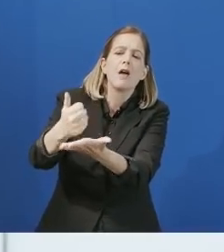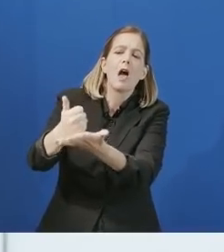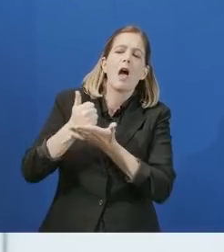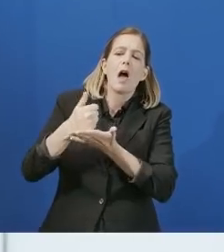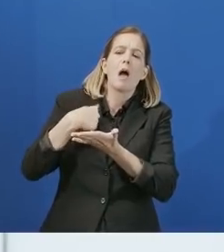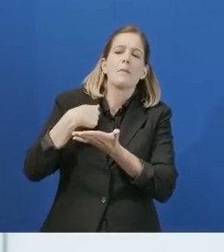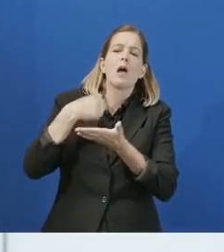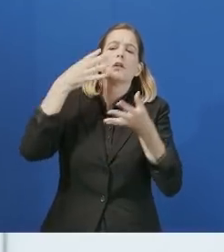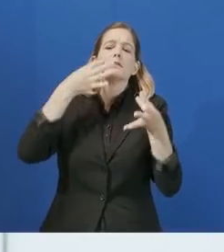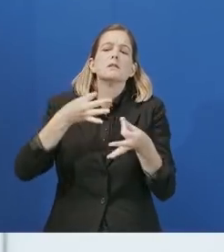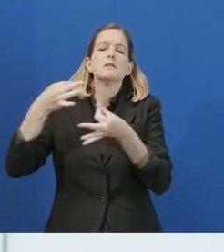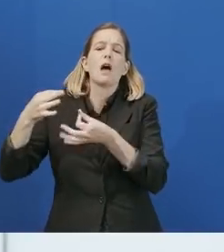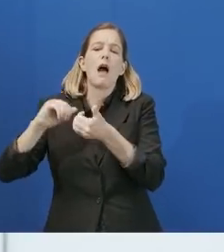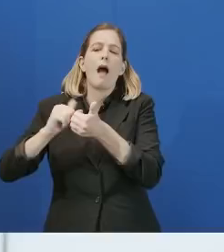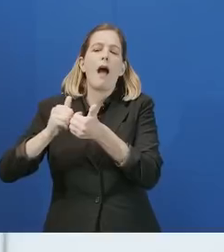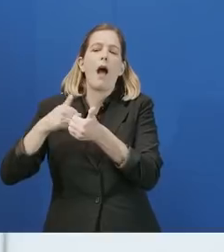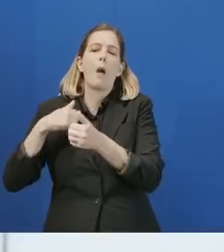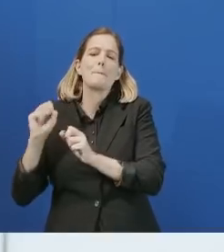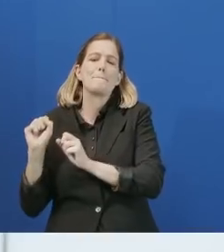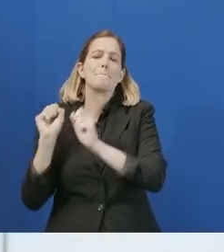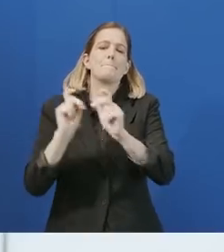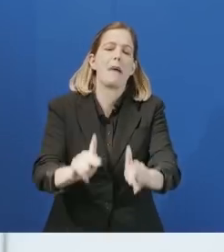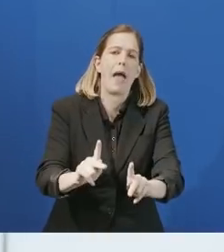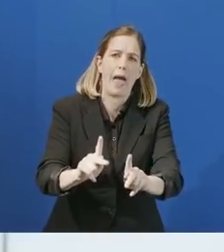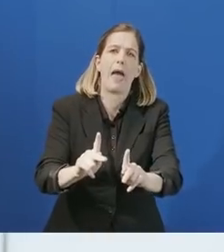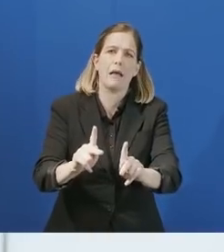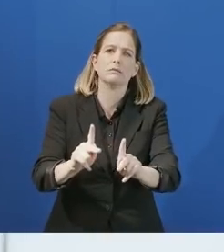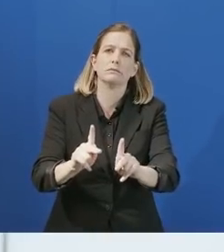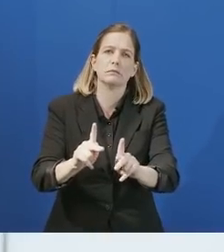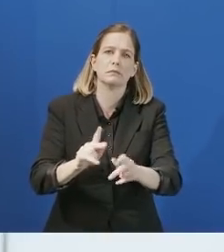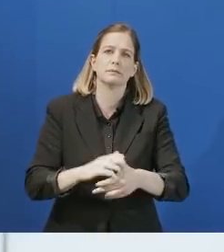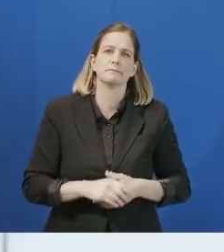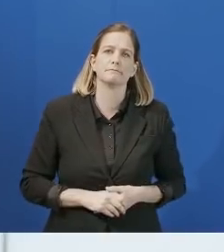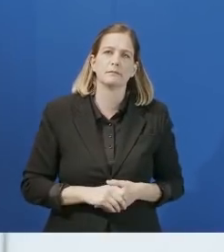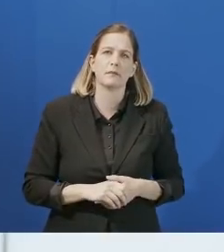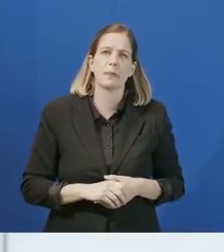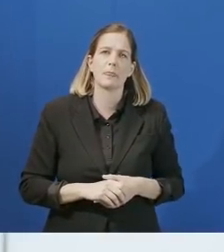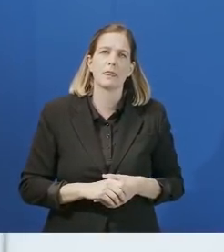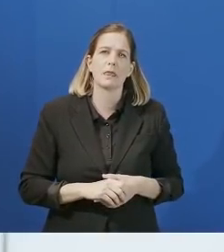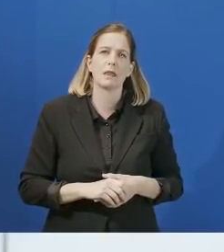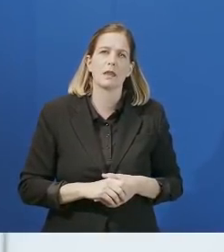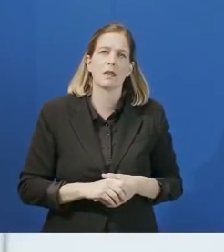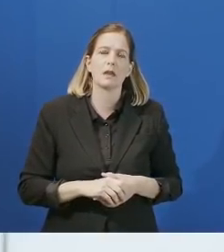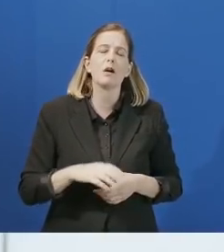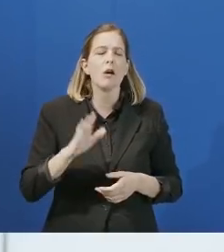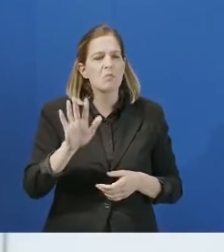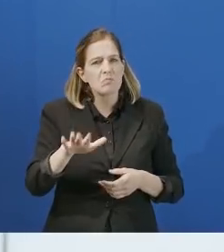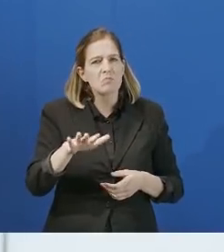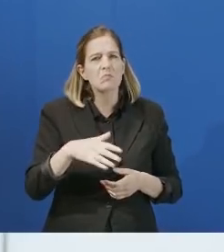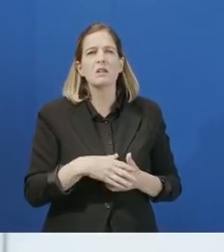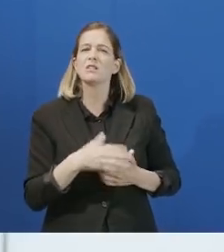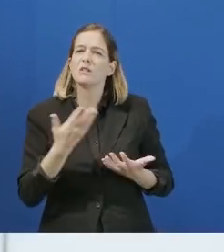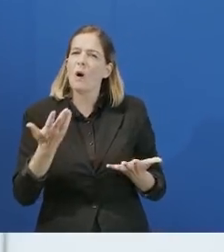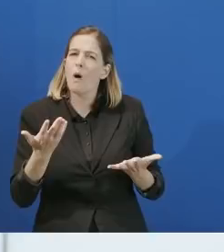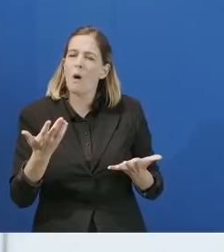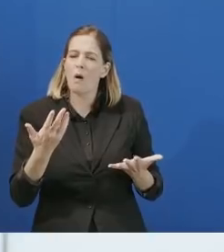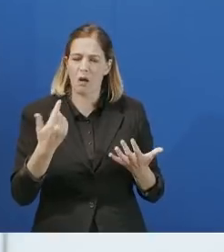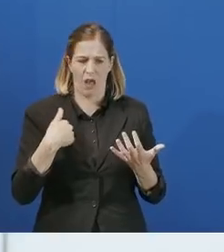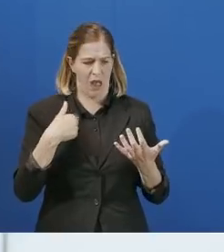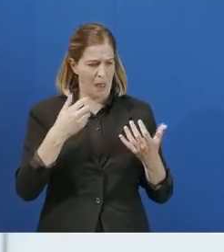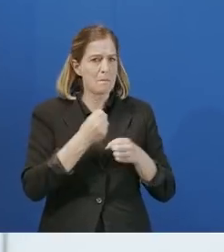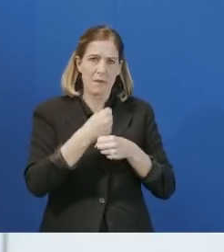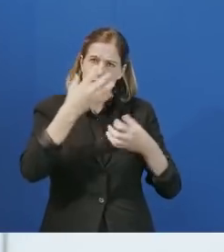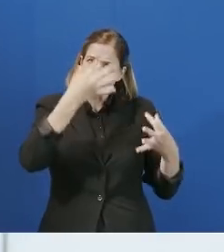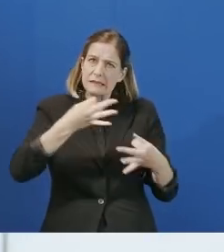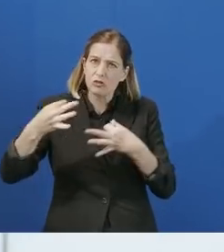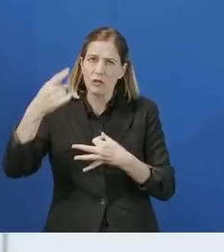my decisions are going to be made on what's best in Arizona, but what good is it to make a decision if you don't have